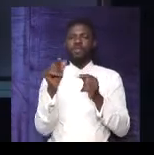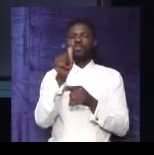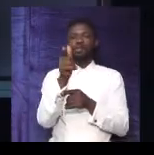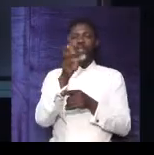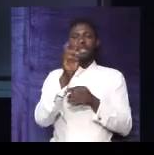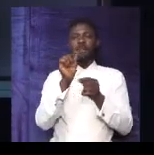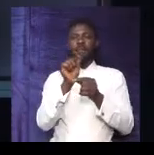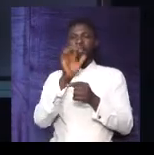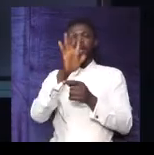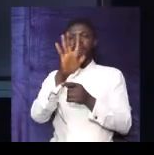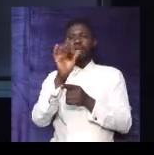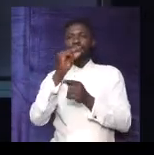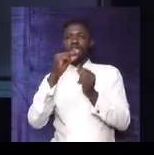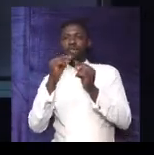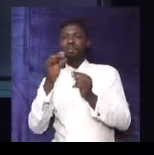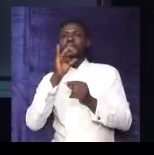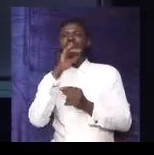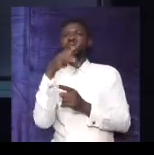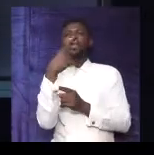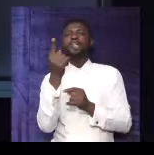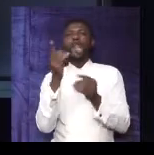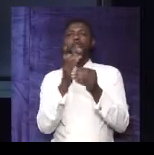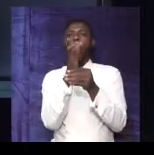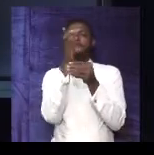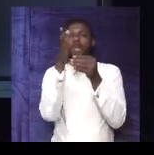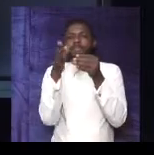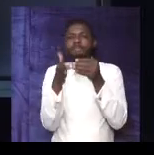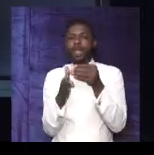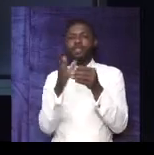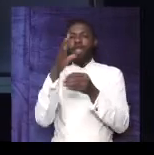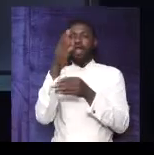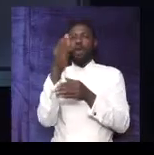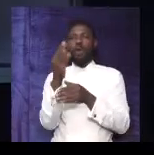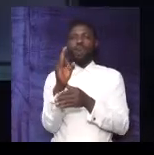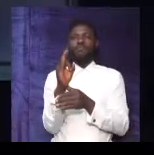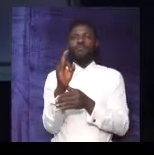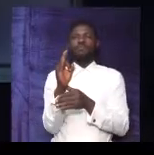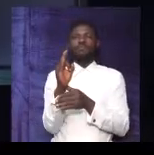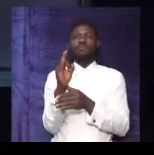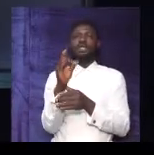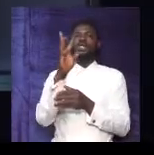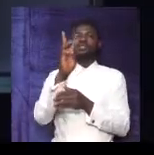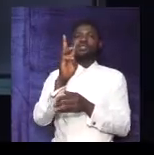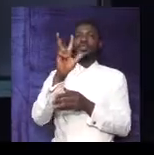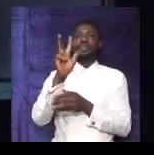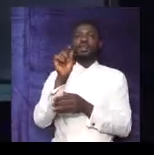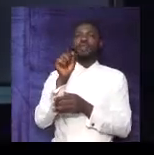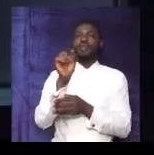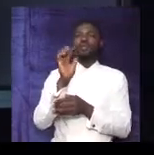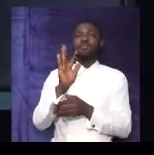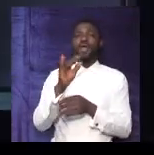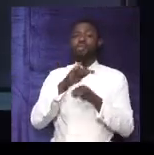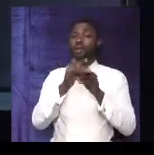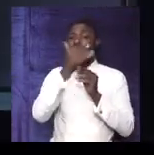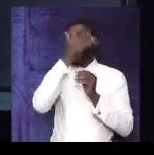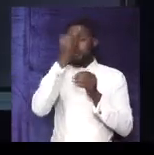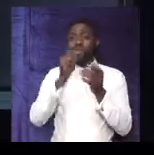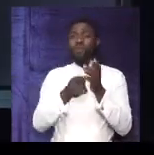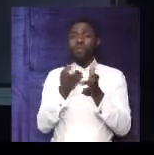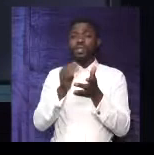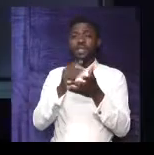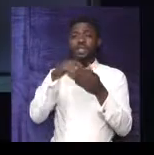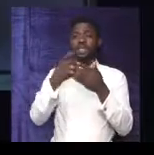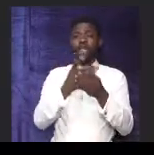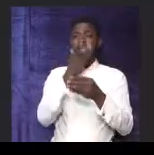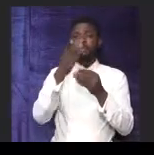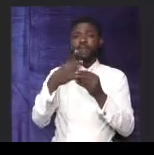26.5 degrees. And 26.5 degrees is the complement of 63.5. Don't